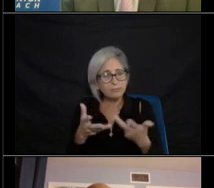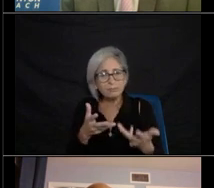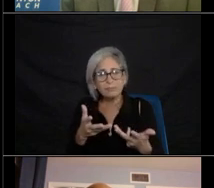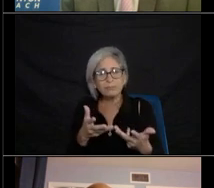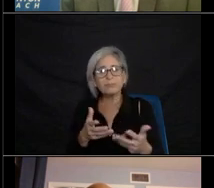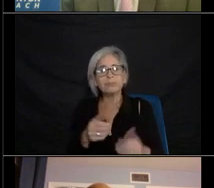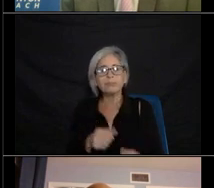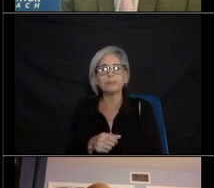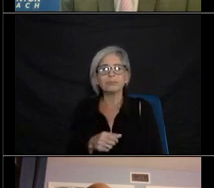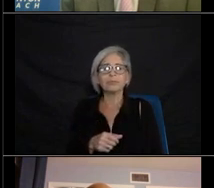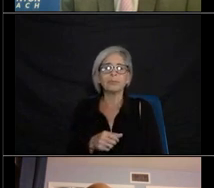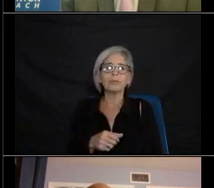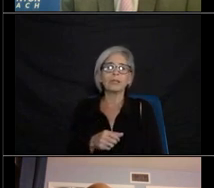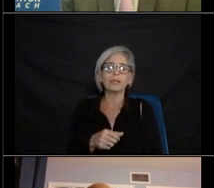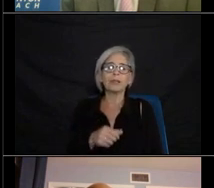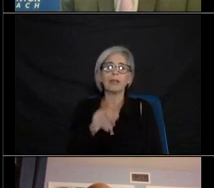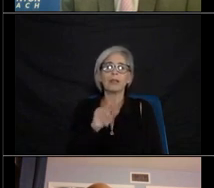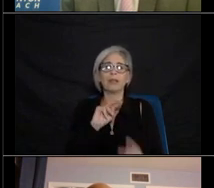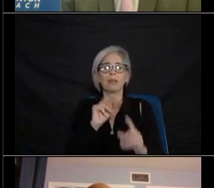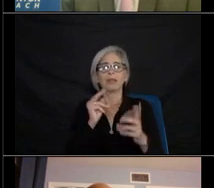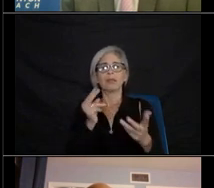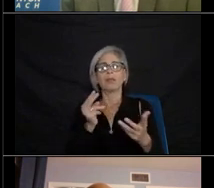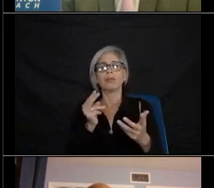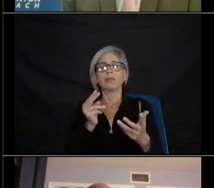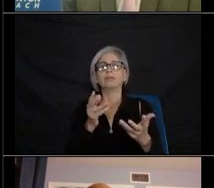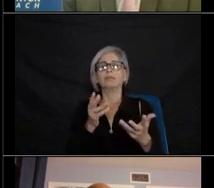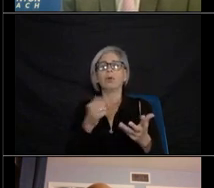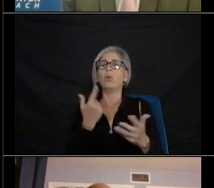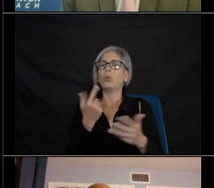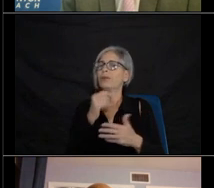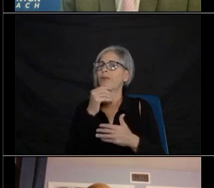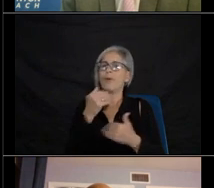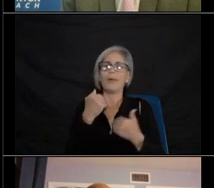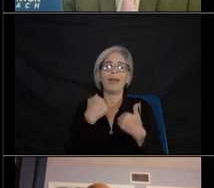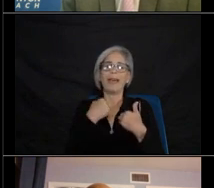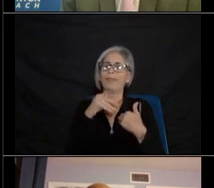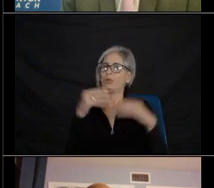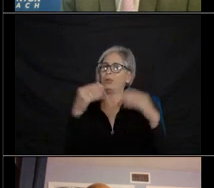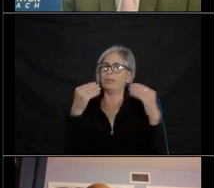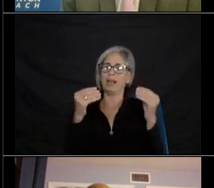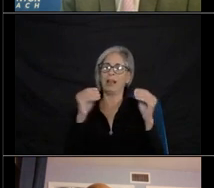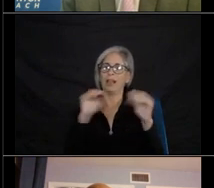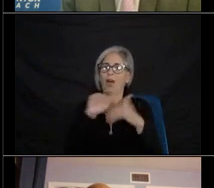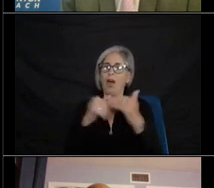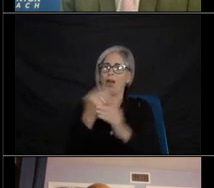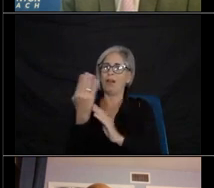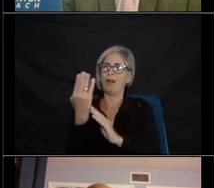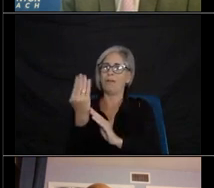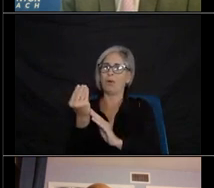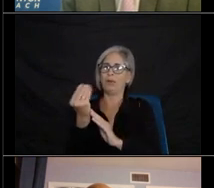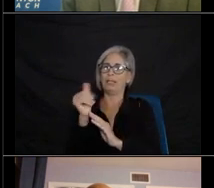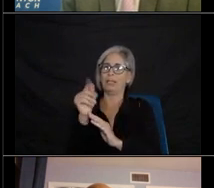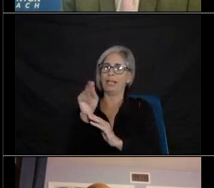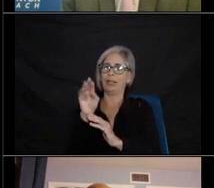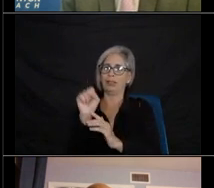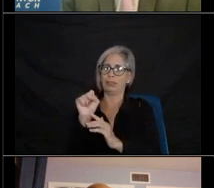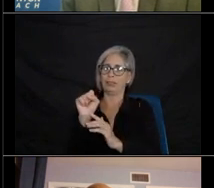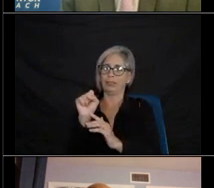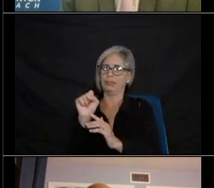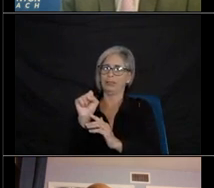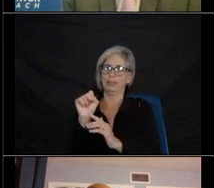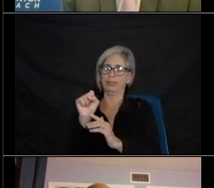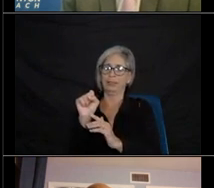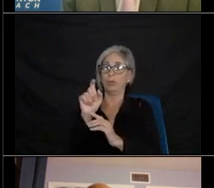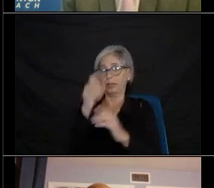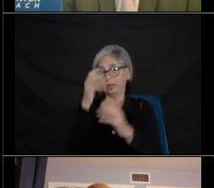And the aspect of it is that we do not have to sell all 14 acres. If we decide we can